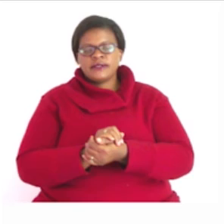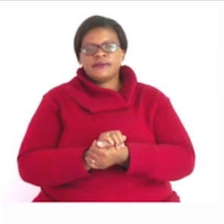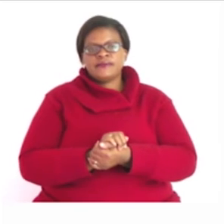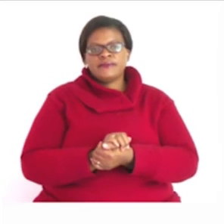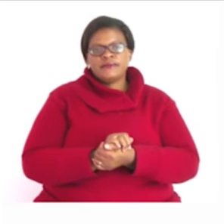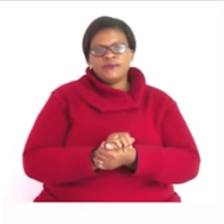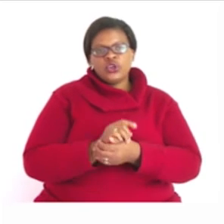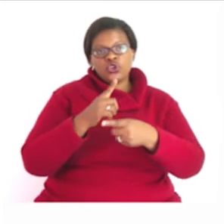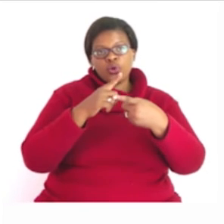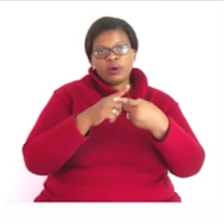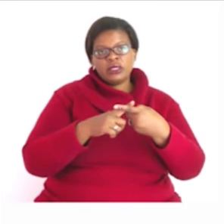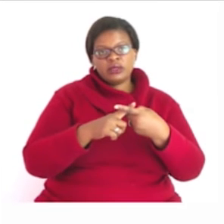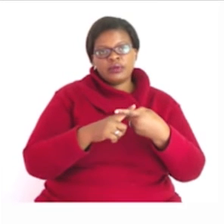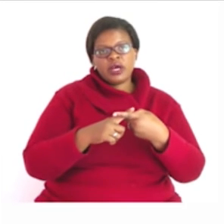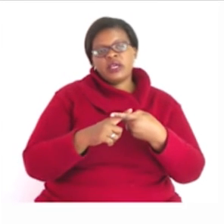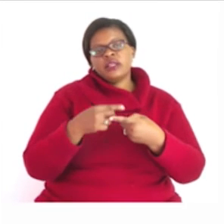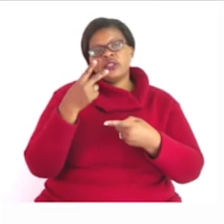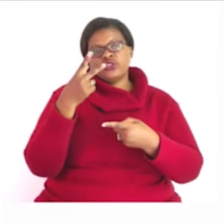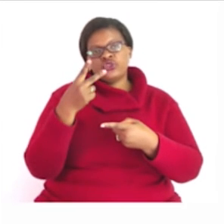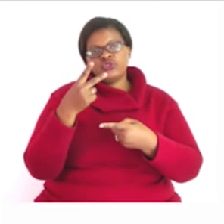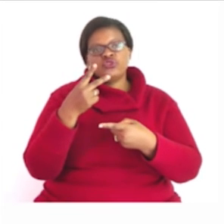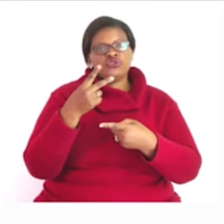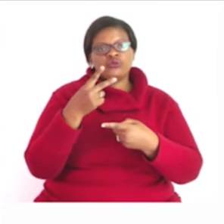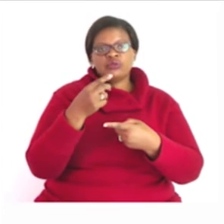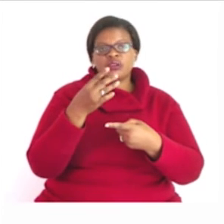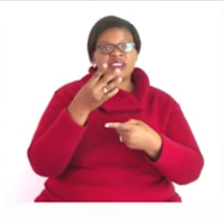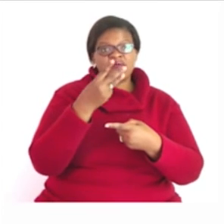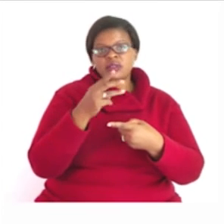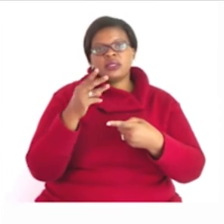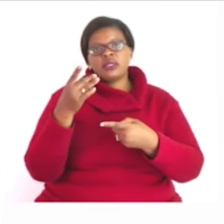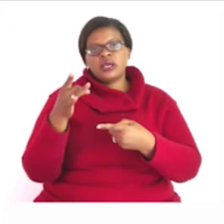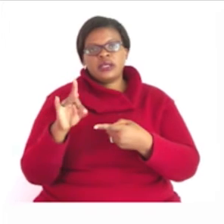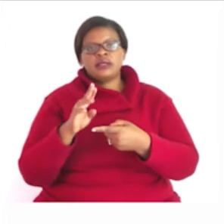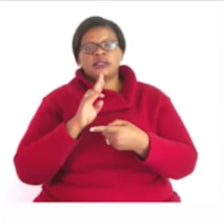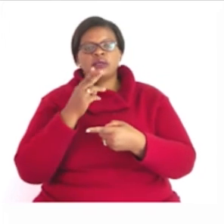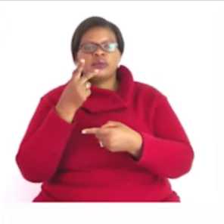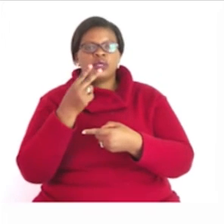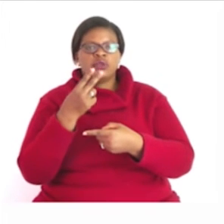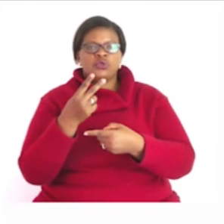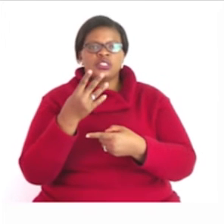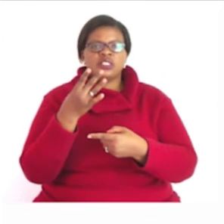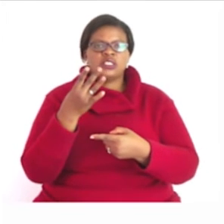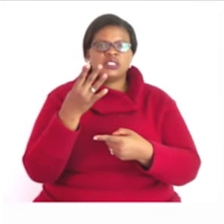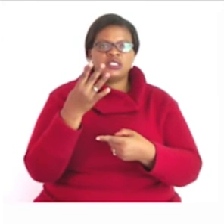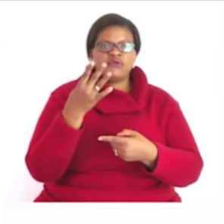Multiply those two will also give you 24. And then lastly, we have 4 and